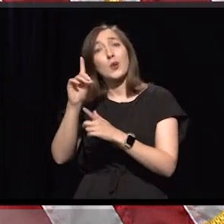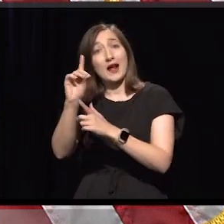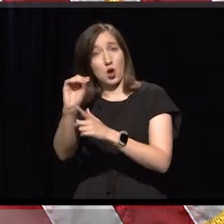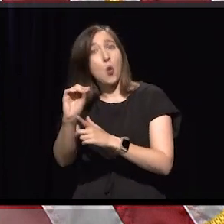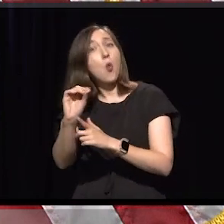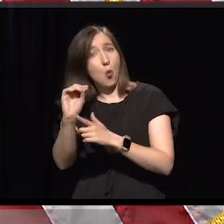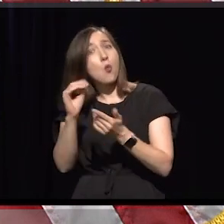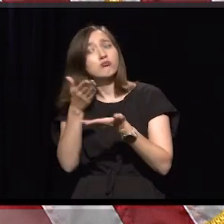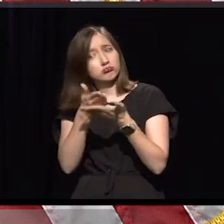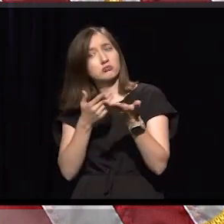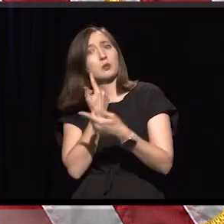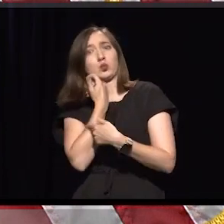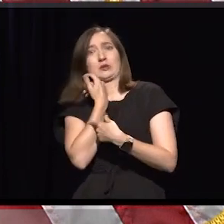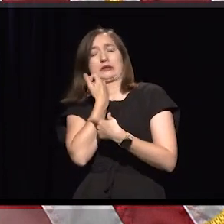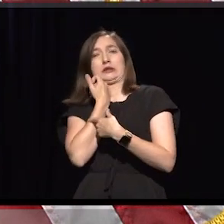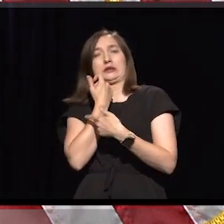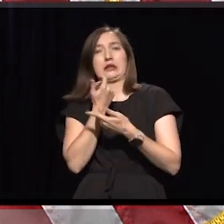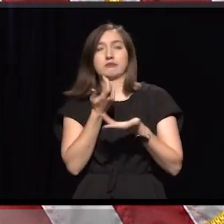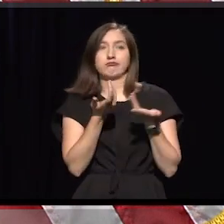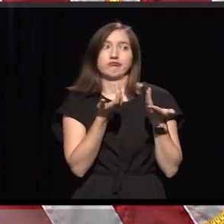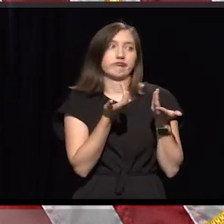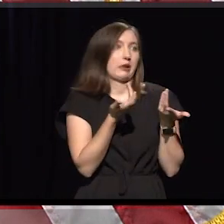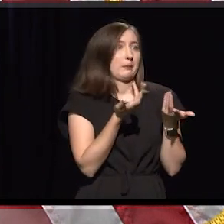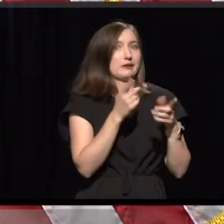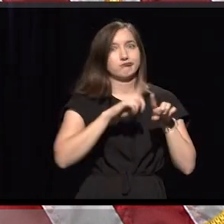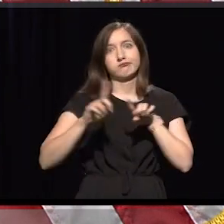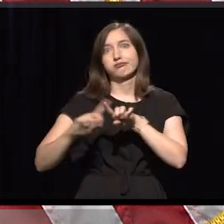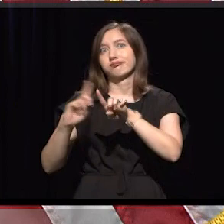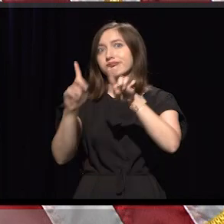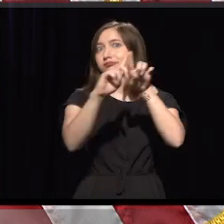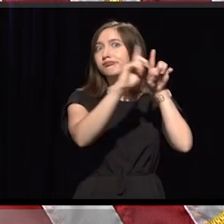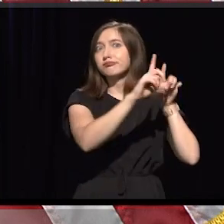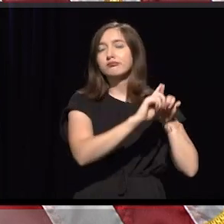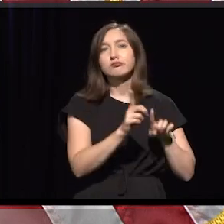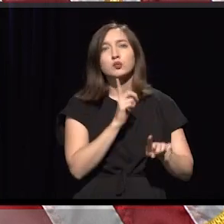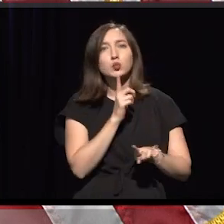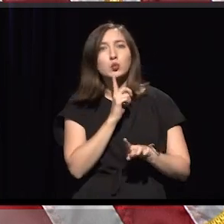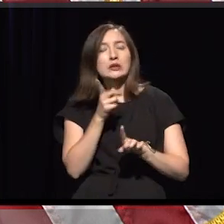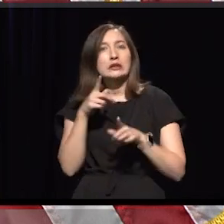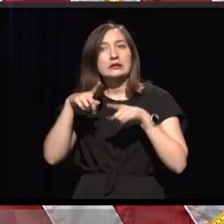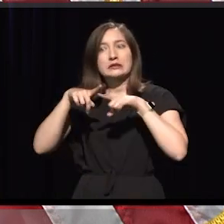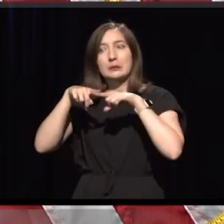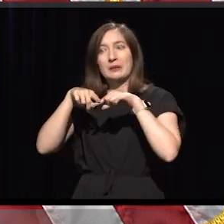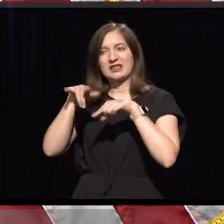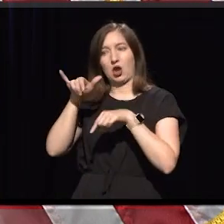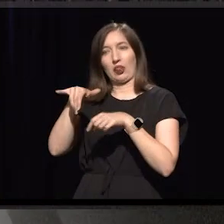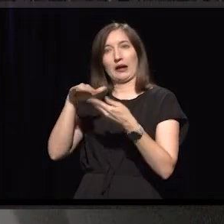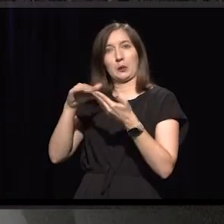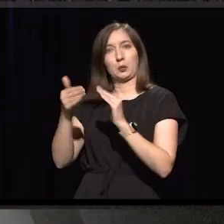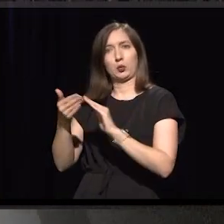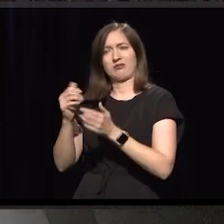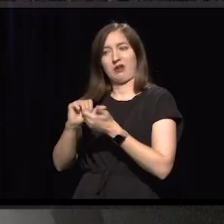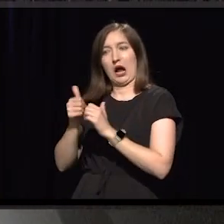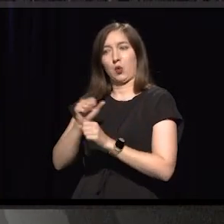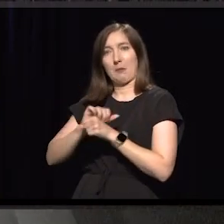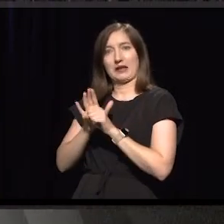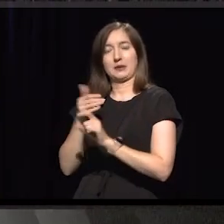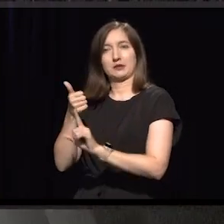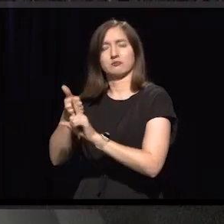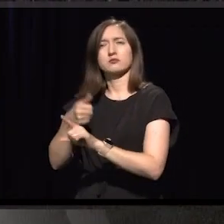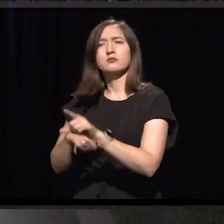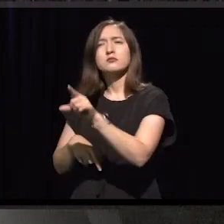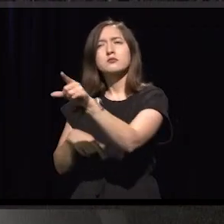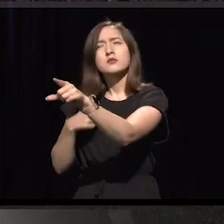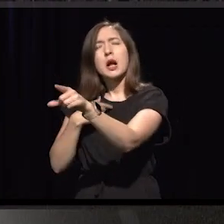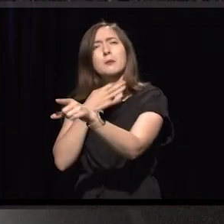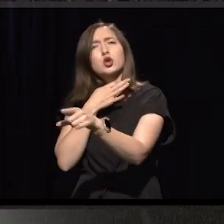think it varies along with how the pandemic is affecting each of those particular hospitals. Going back to the town hall really